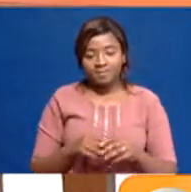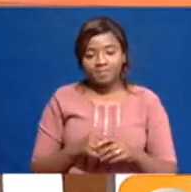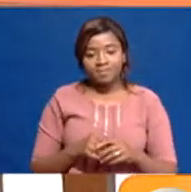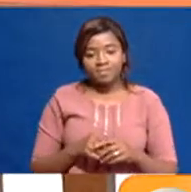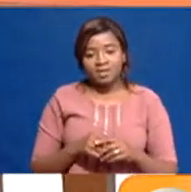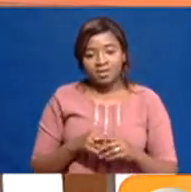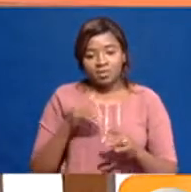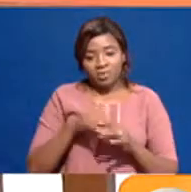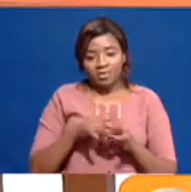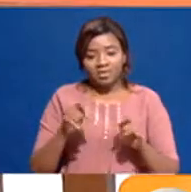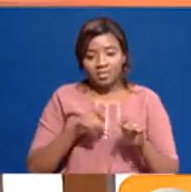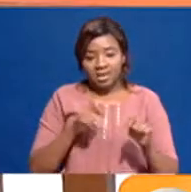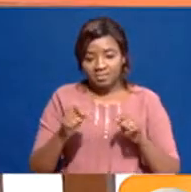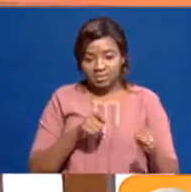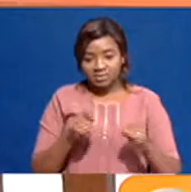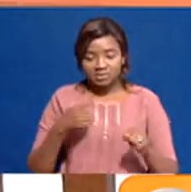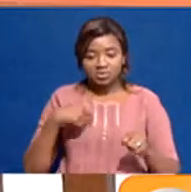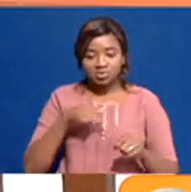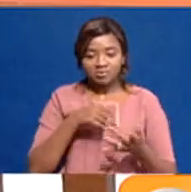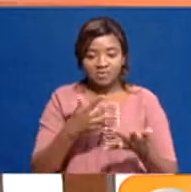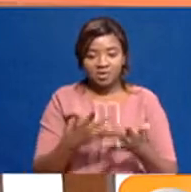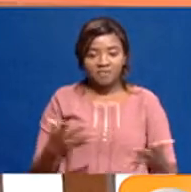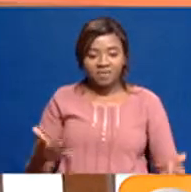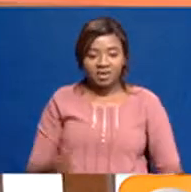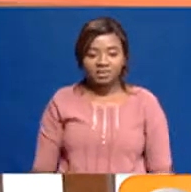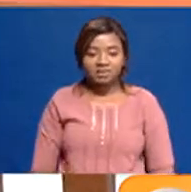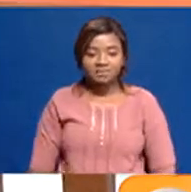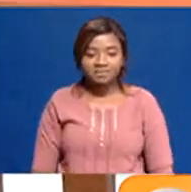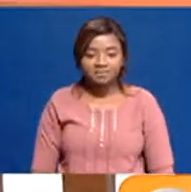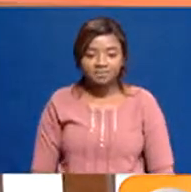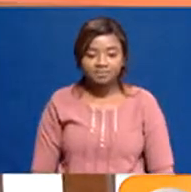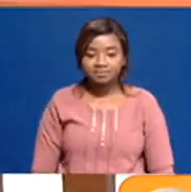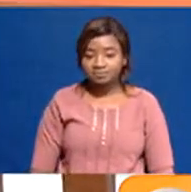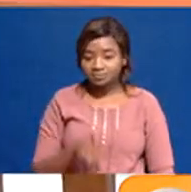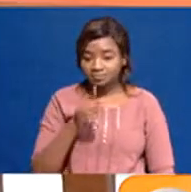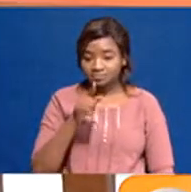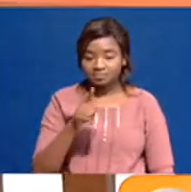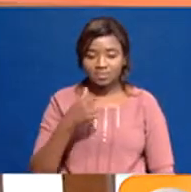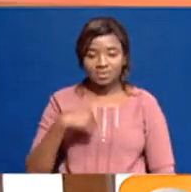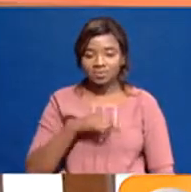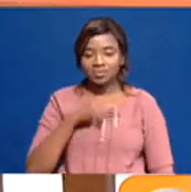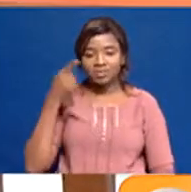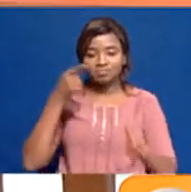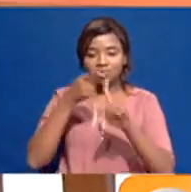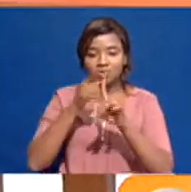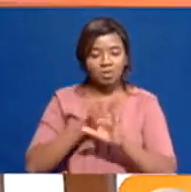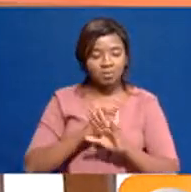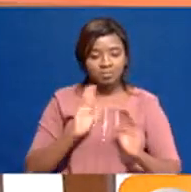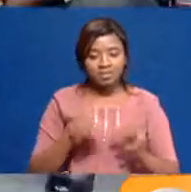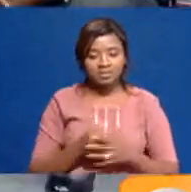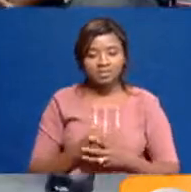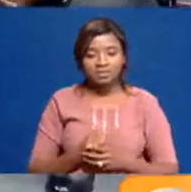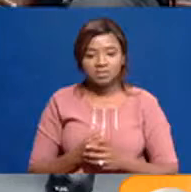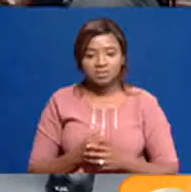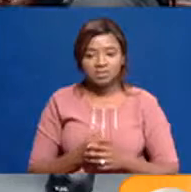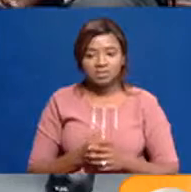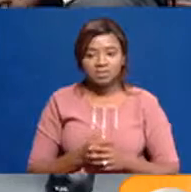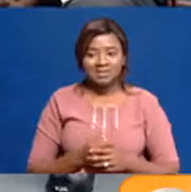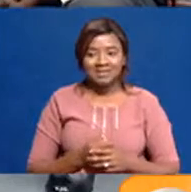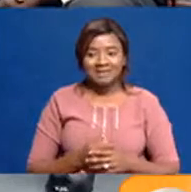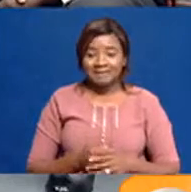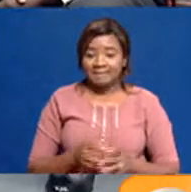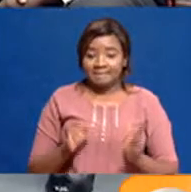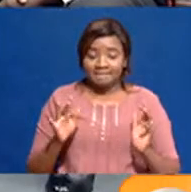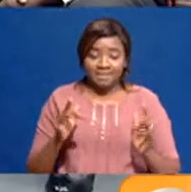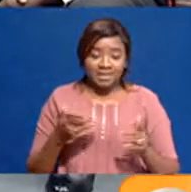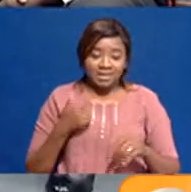in the administration of our affairs in this republic. Yeah. That is what I would be looking at myself. We have a long